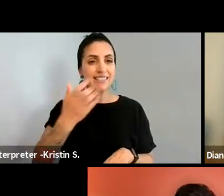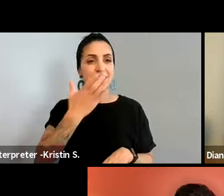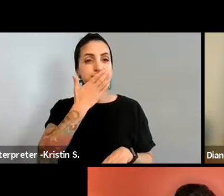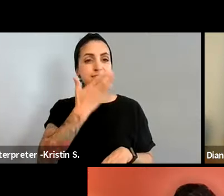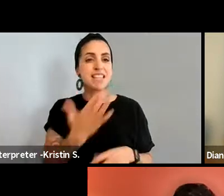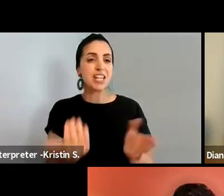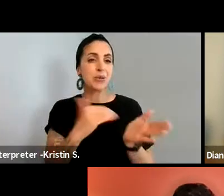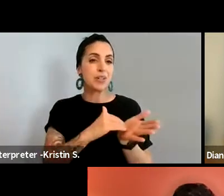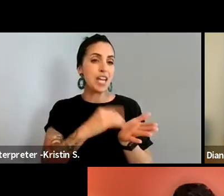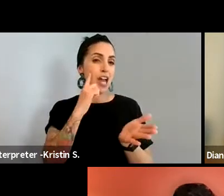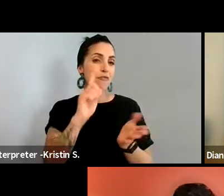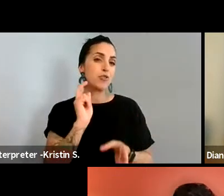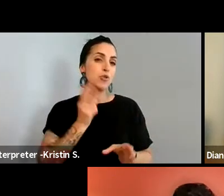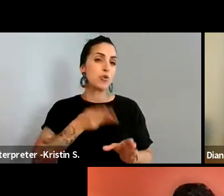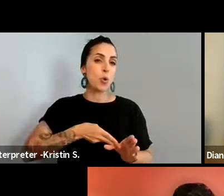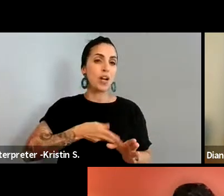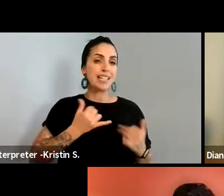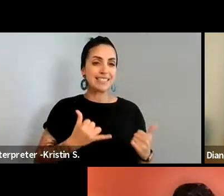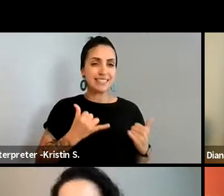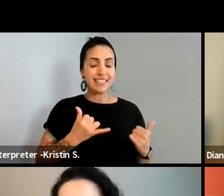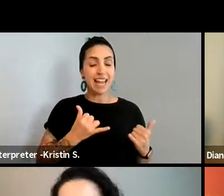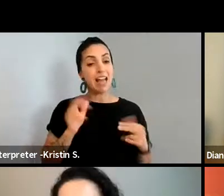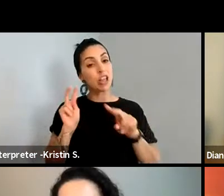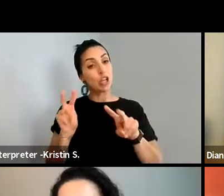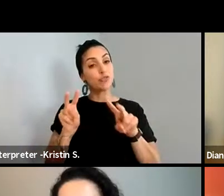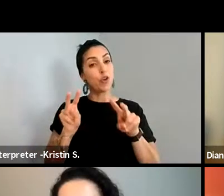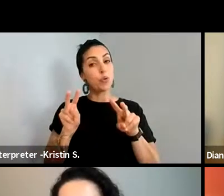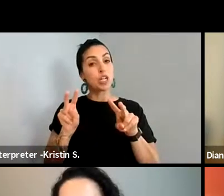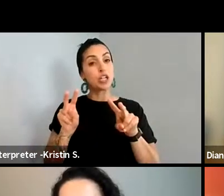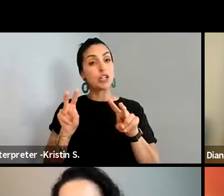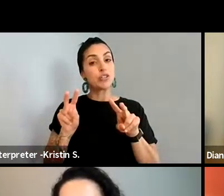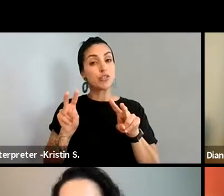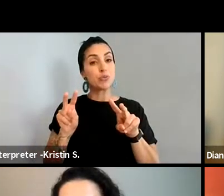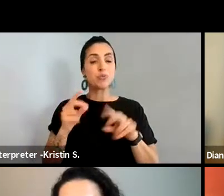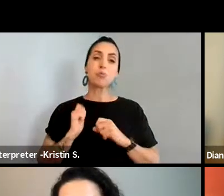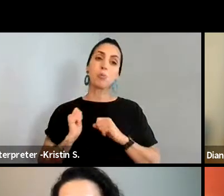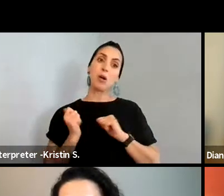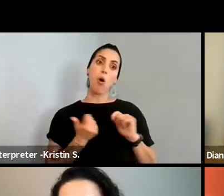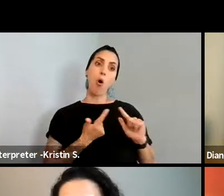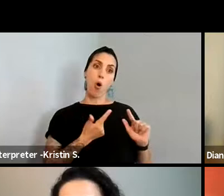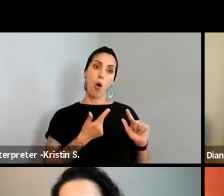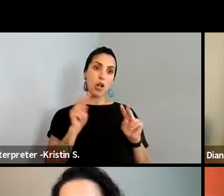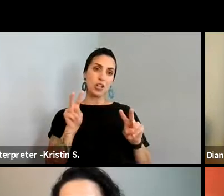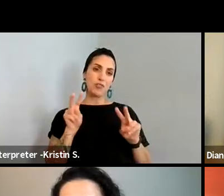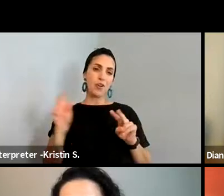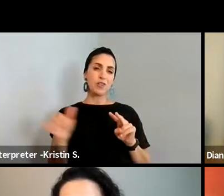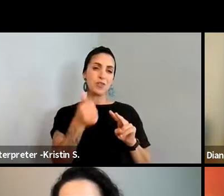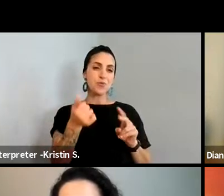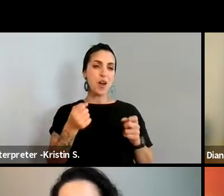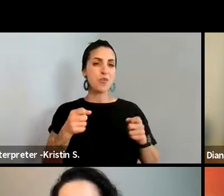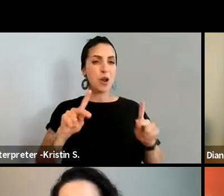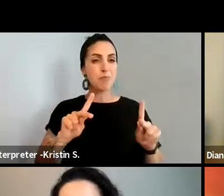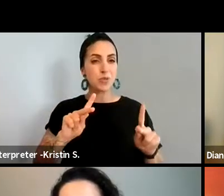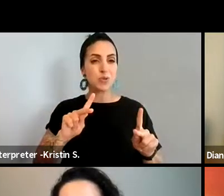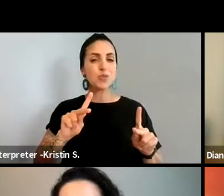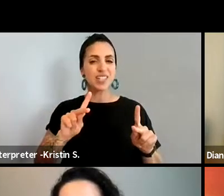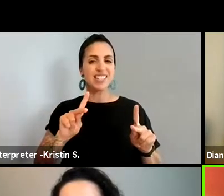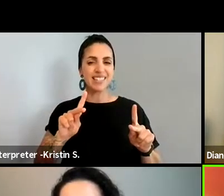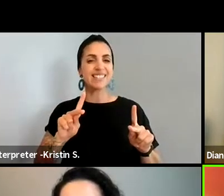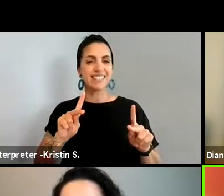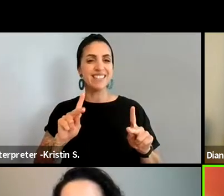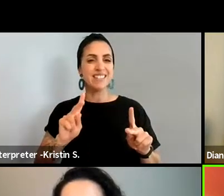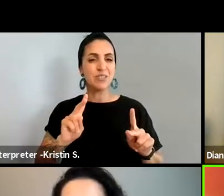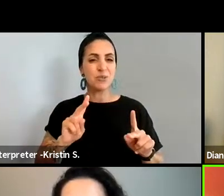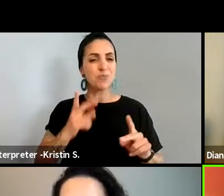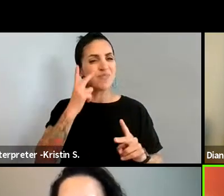us today. And I look forward to we all look forward to other opportunities to join one another. And thank